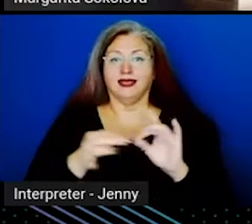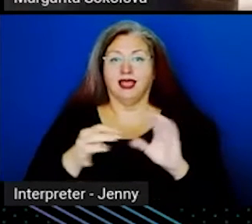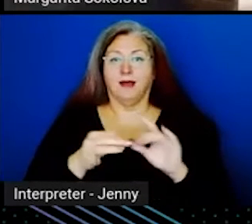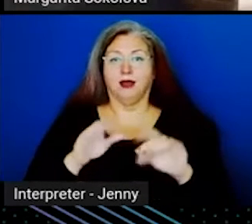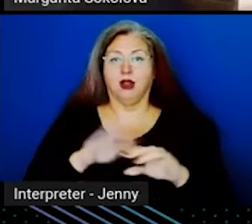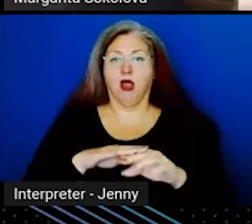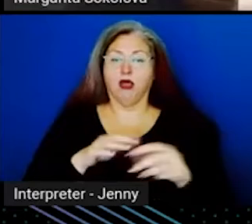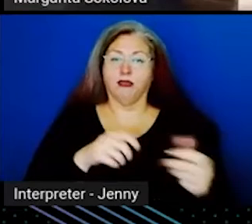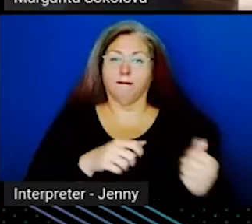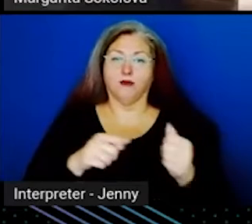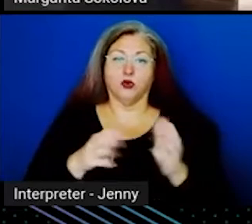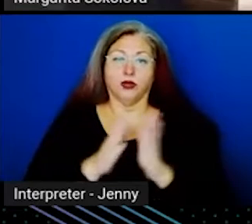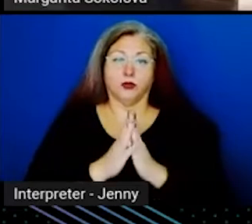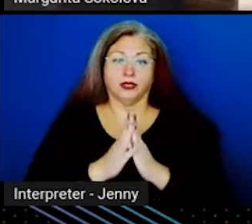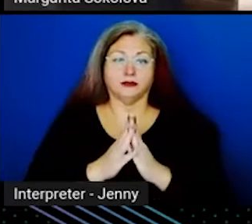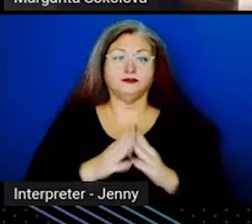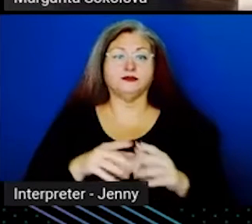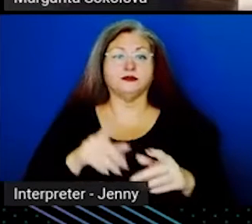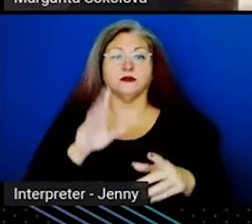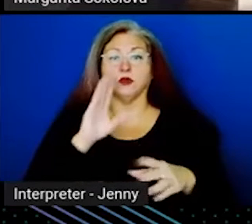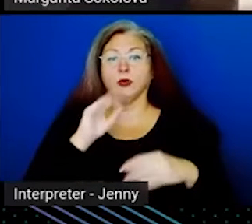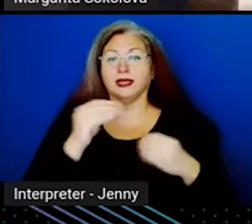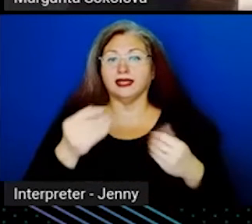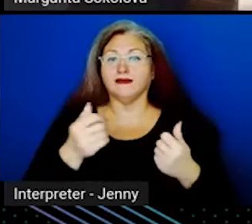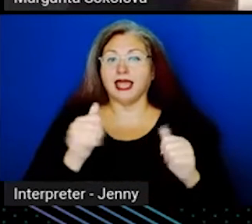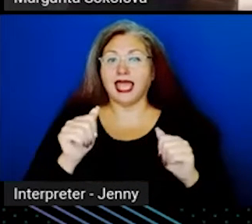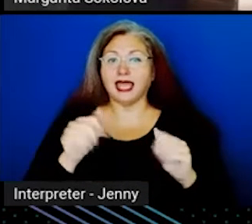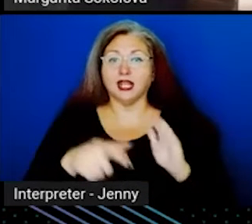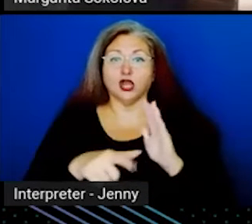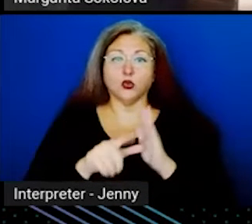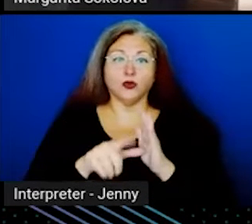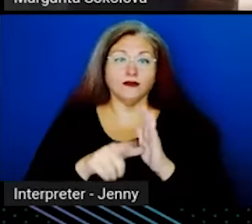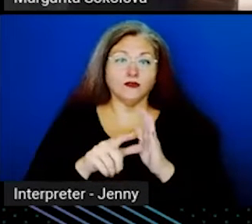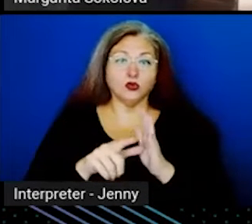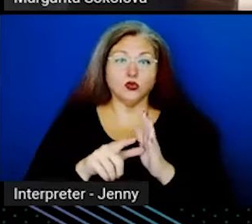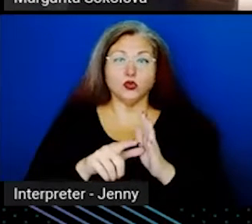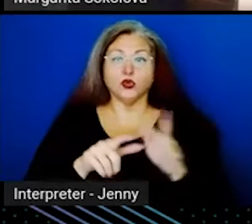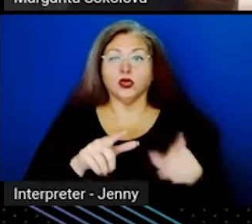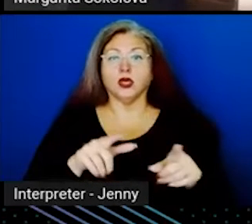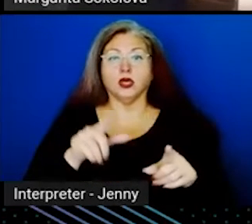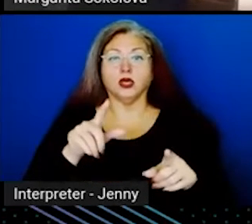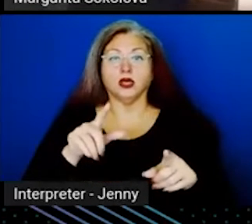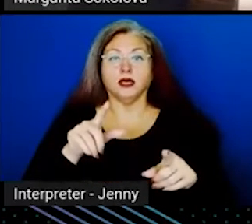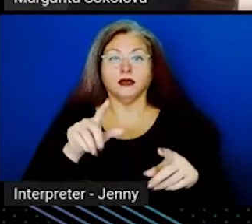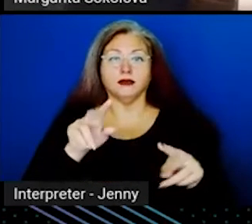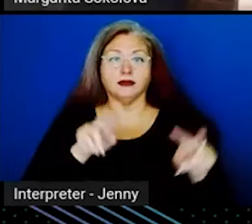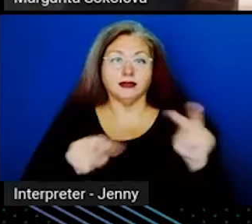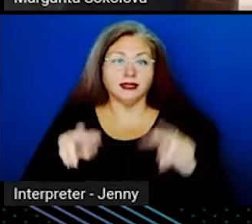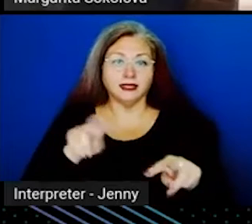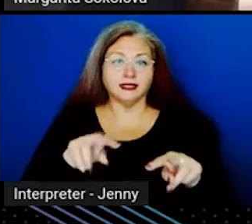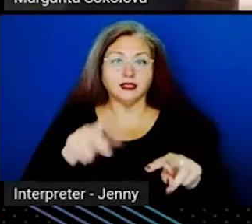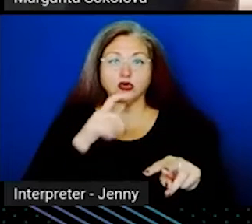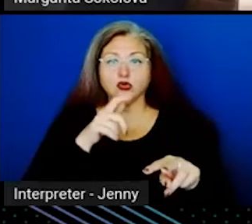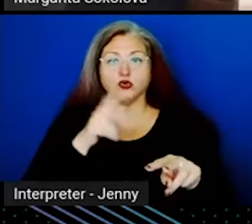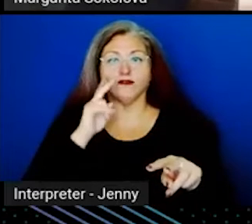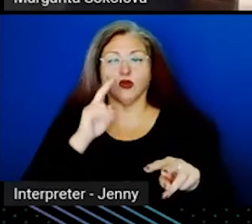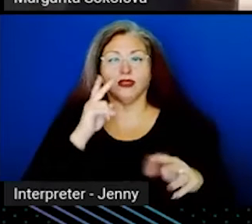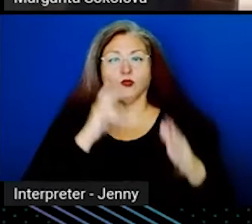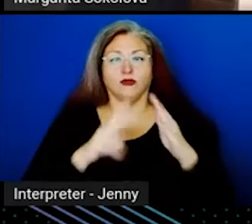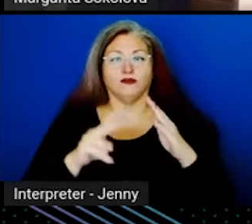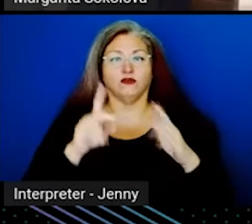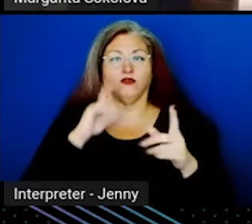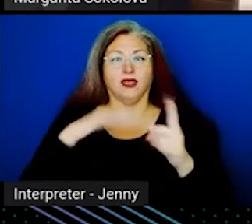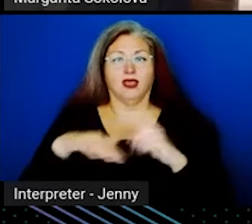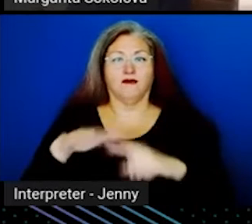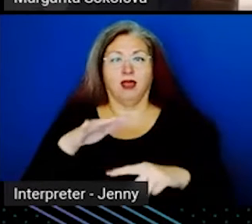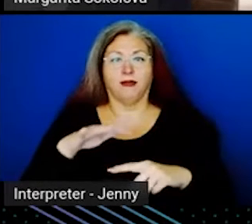request. So that'll give any reviewers easy access to the preview environment to check out. And then the final